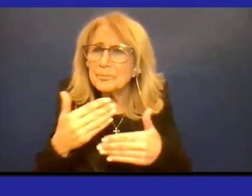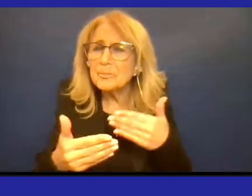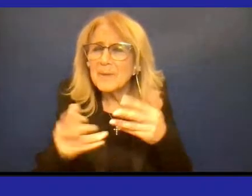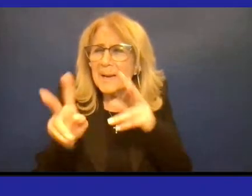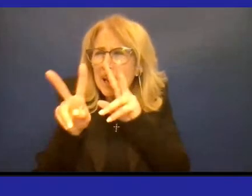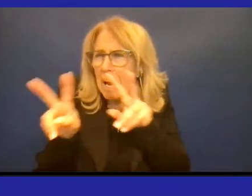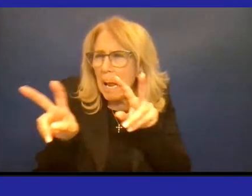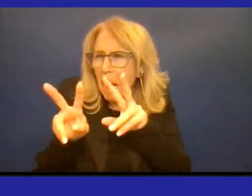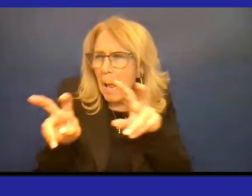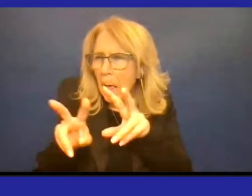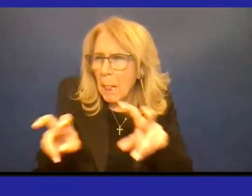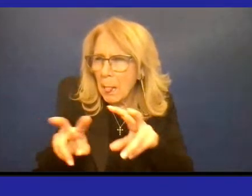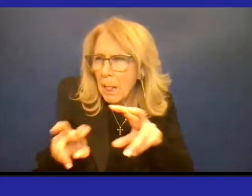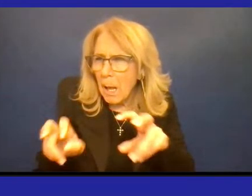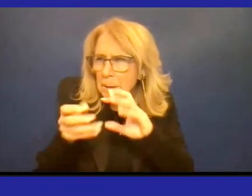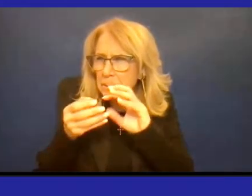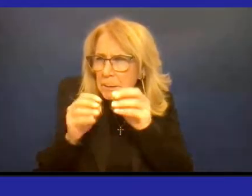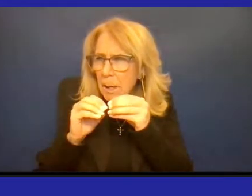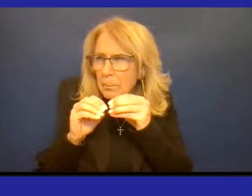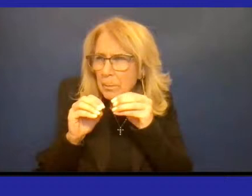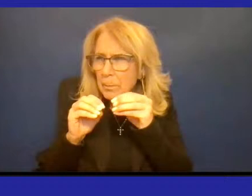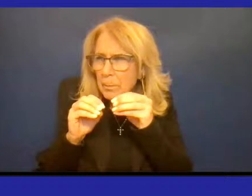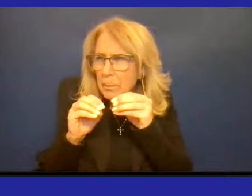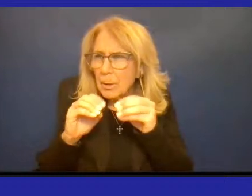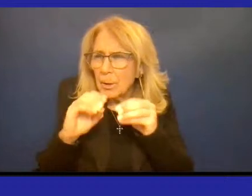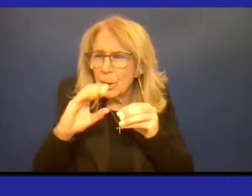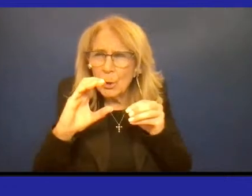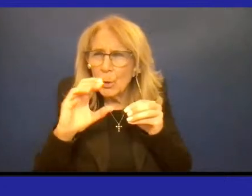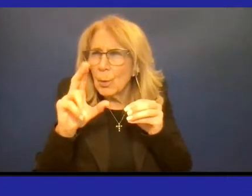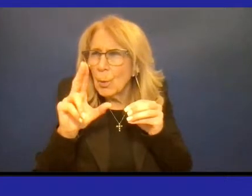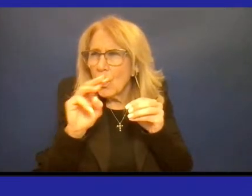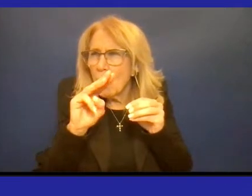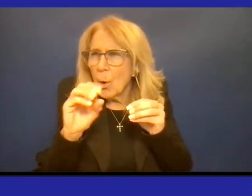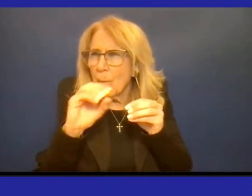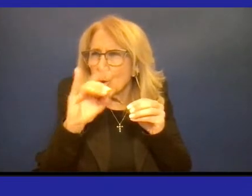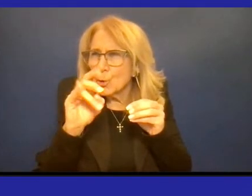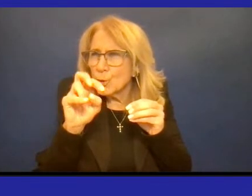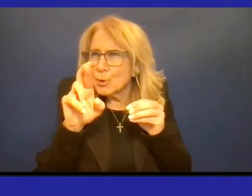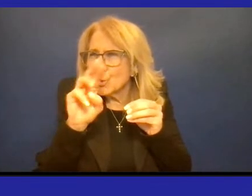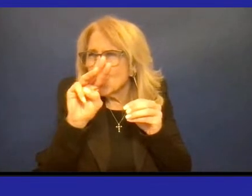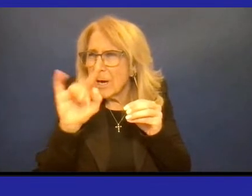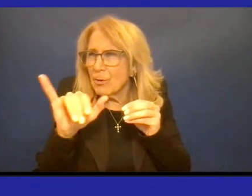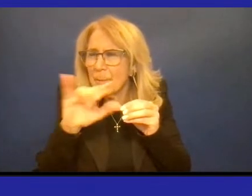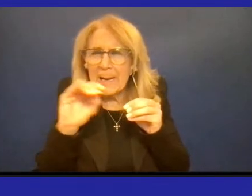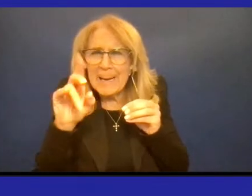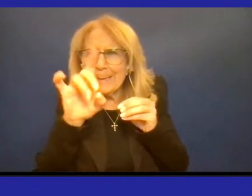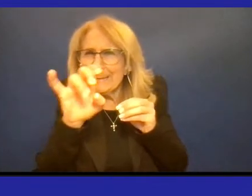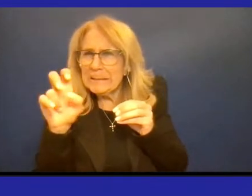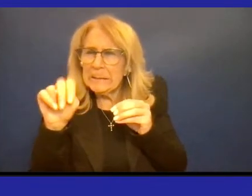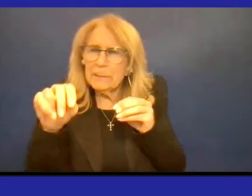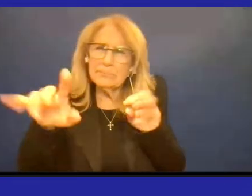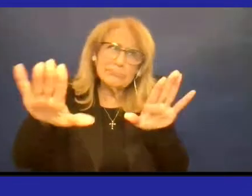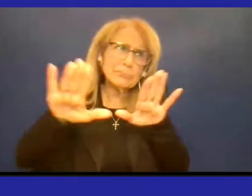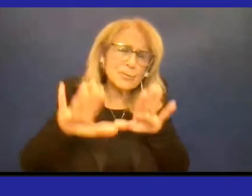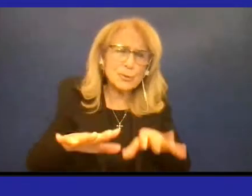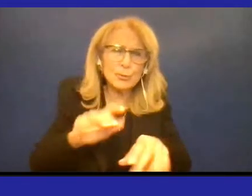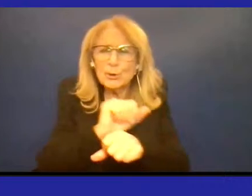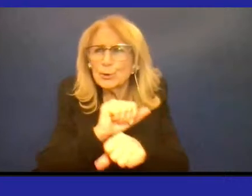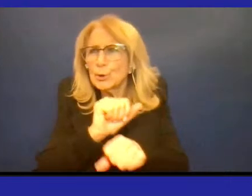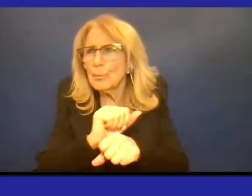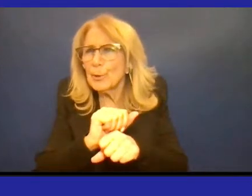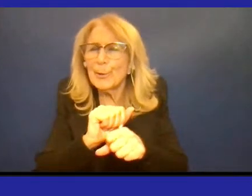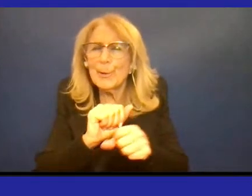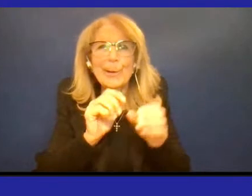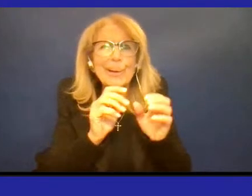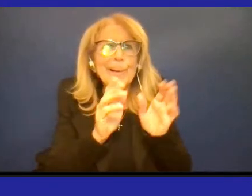data. So Como and Jeremy and team have done a great job of not just like, oh, box checking exercise,